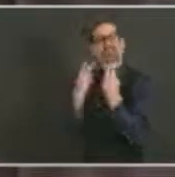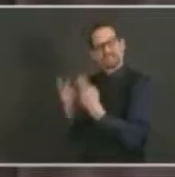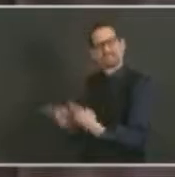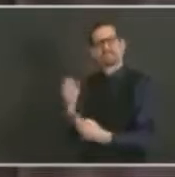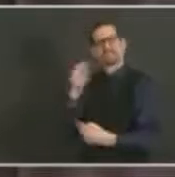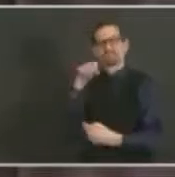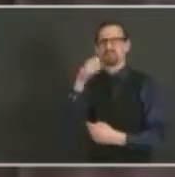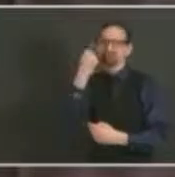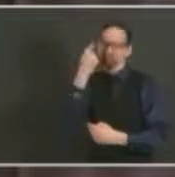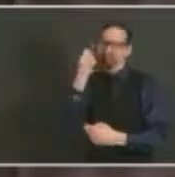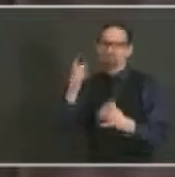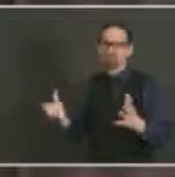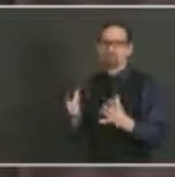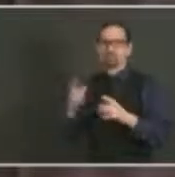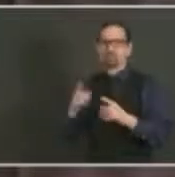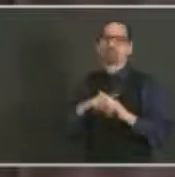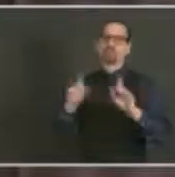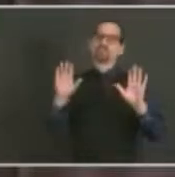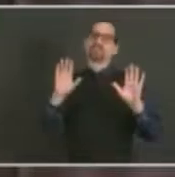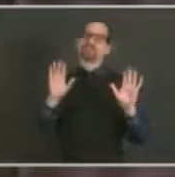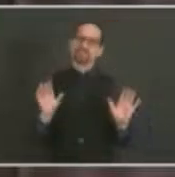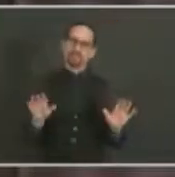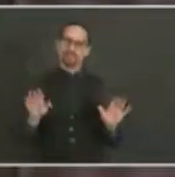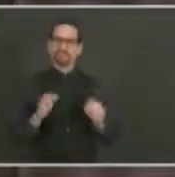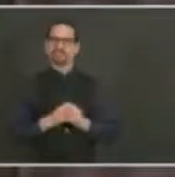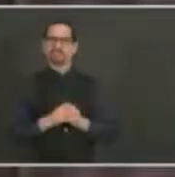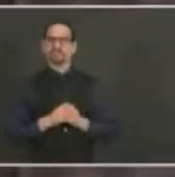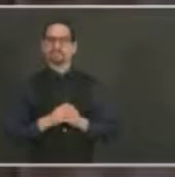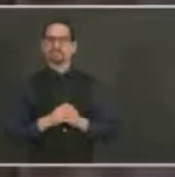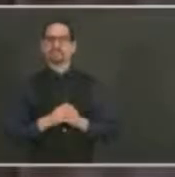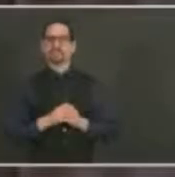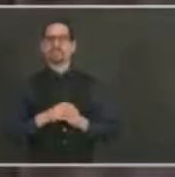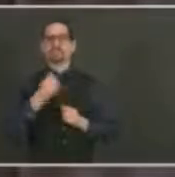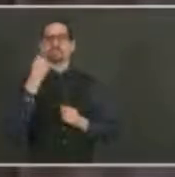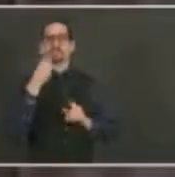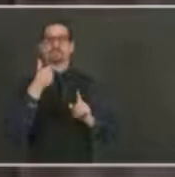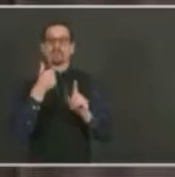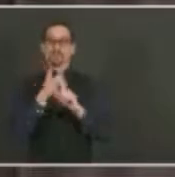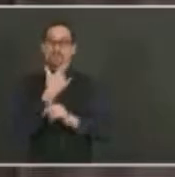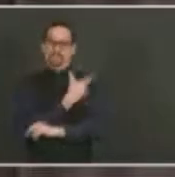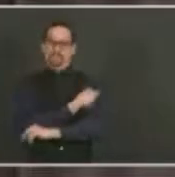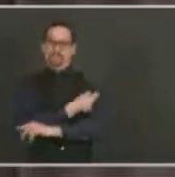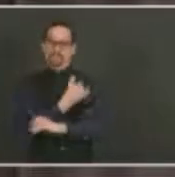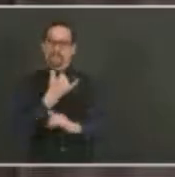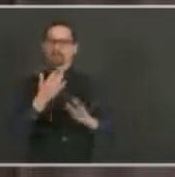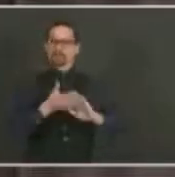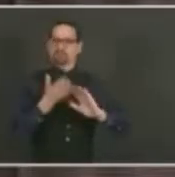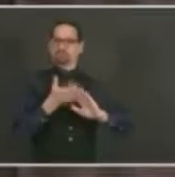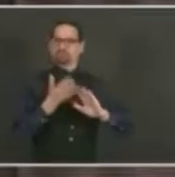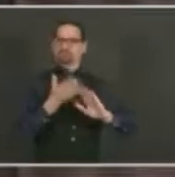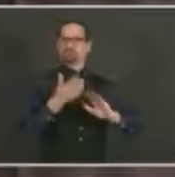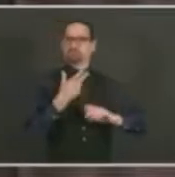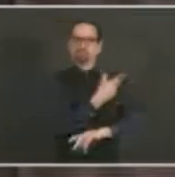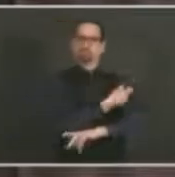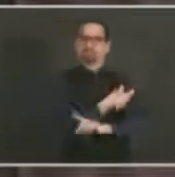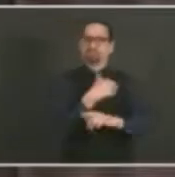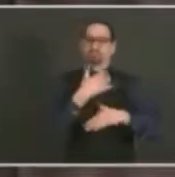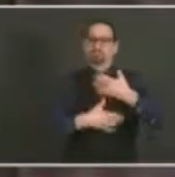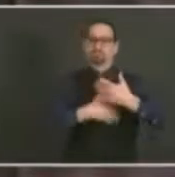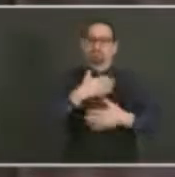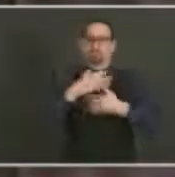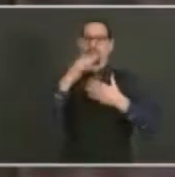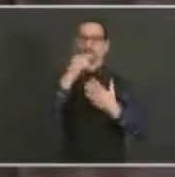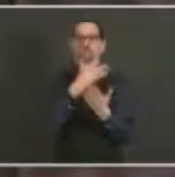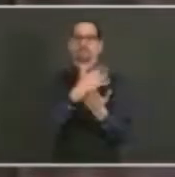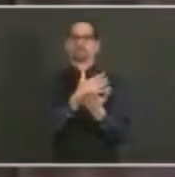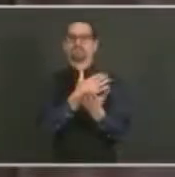are coming on to the final parts of the vaccination process with our long-term care facility, there's still some